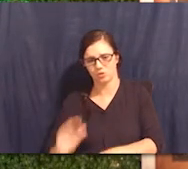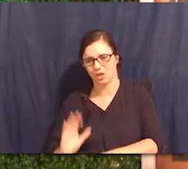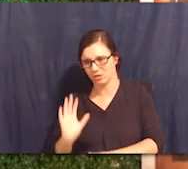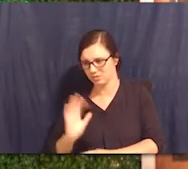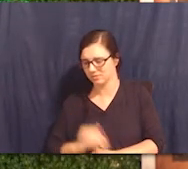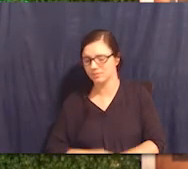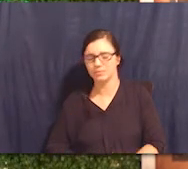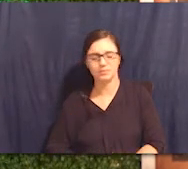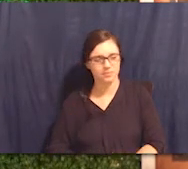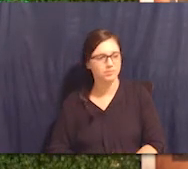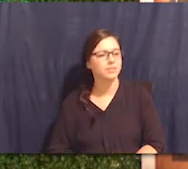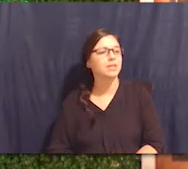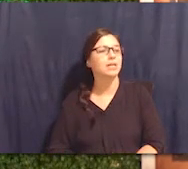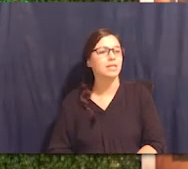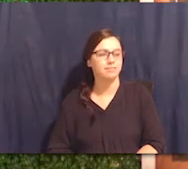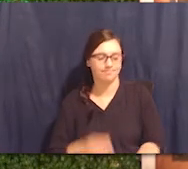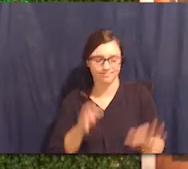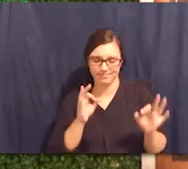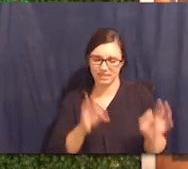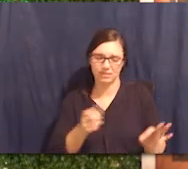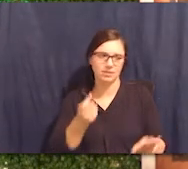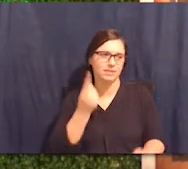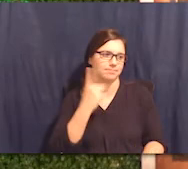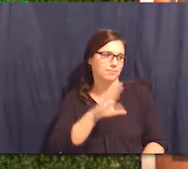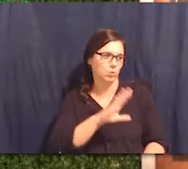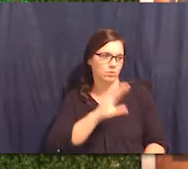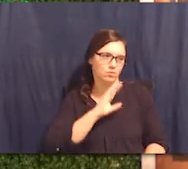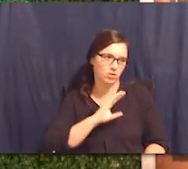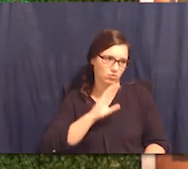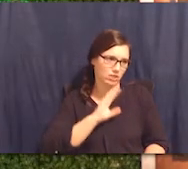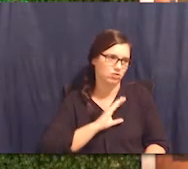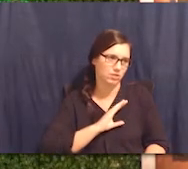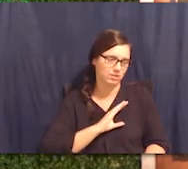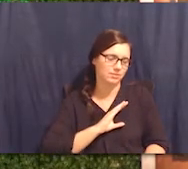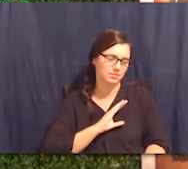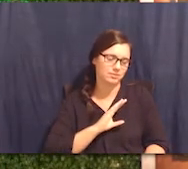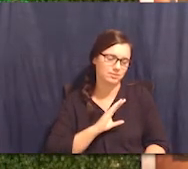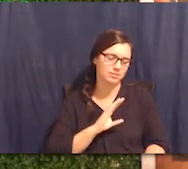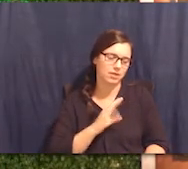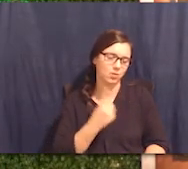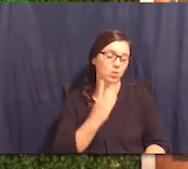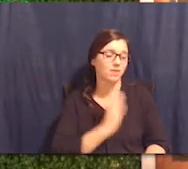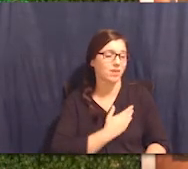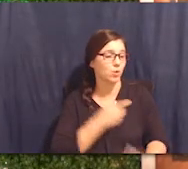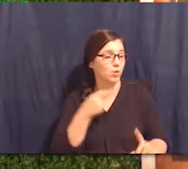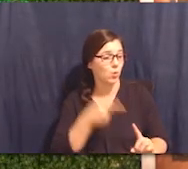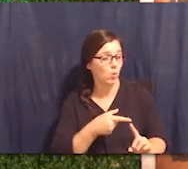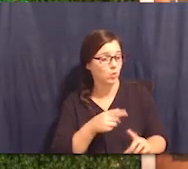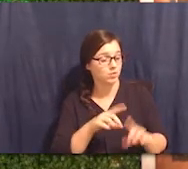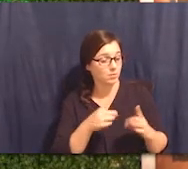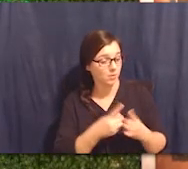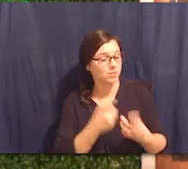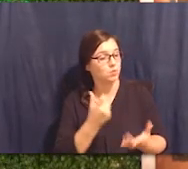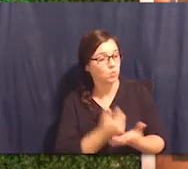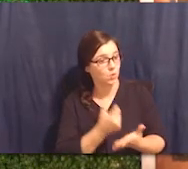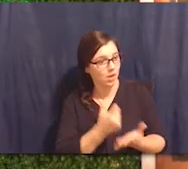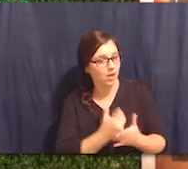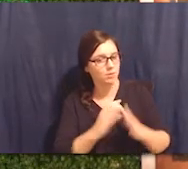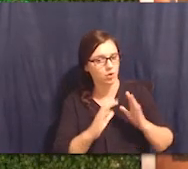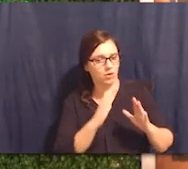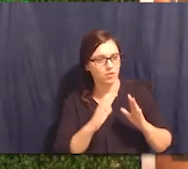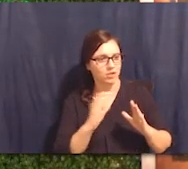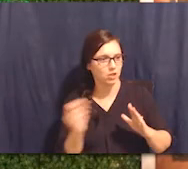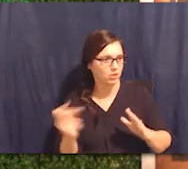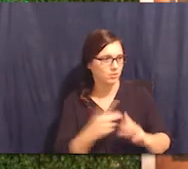child. I definitely hear your frustration. And one of our goals at the department is to help get the